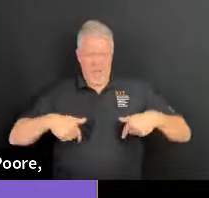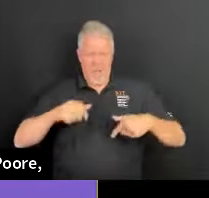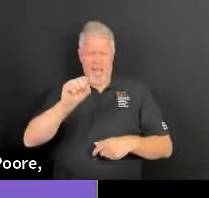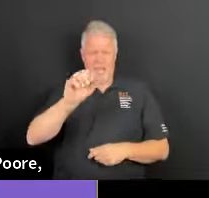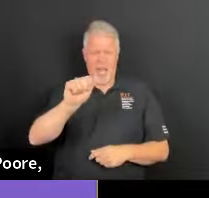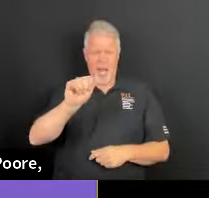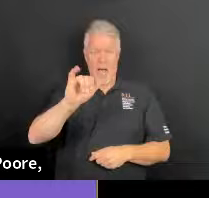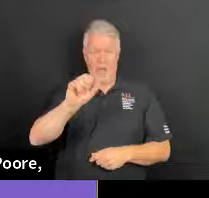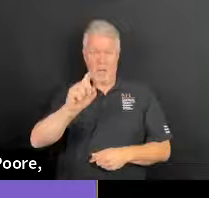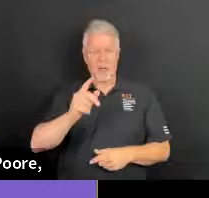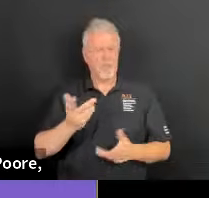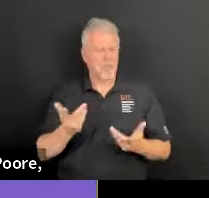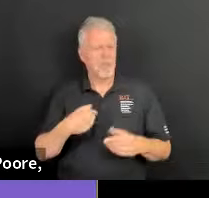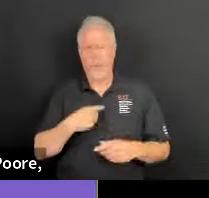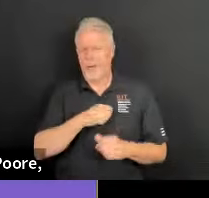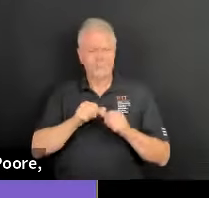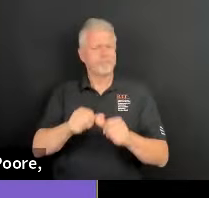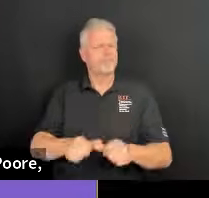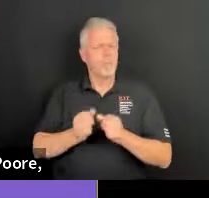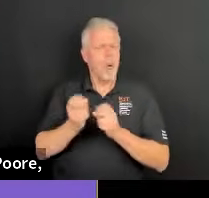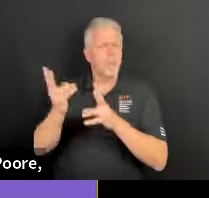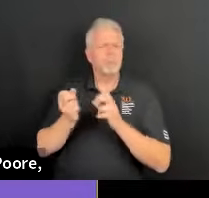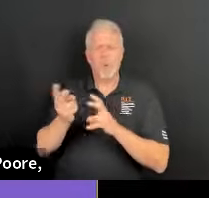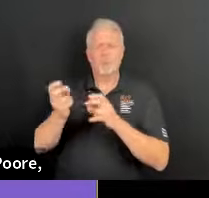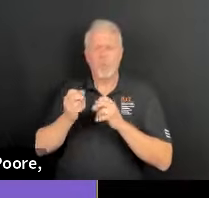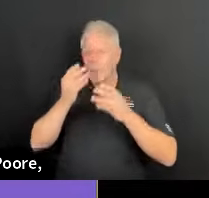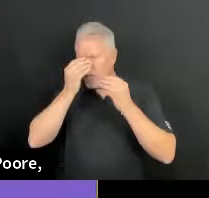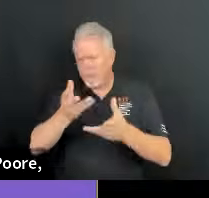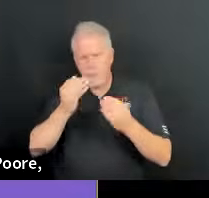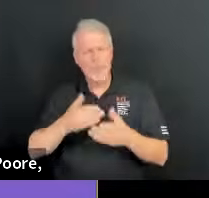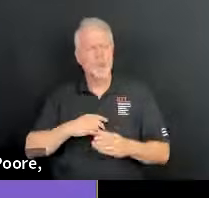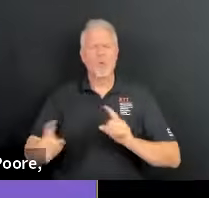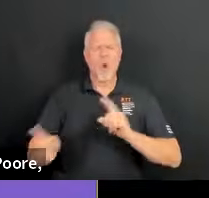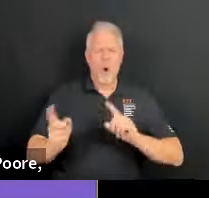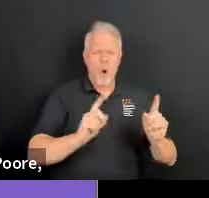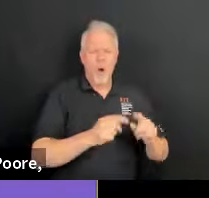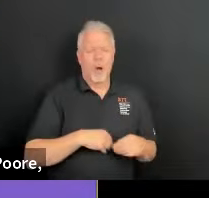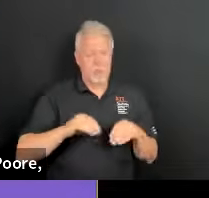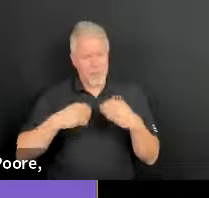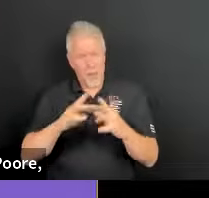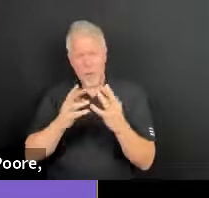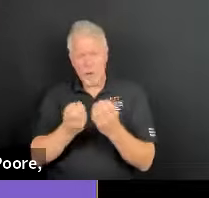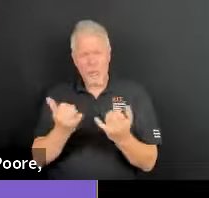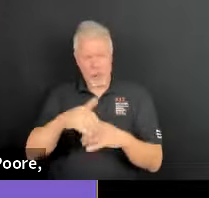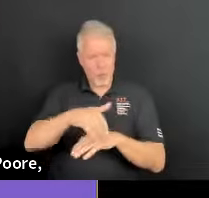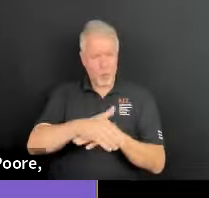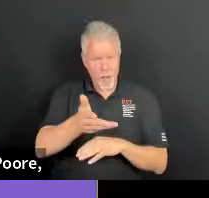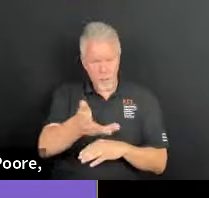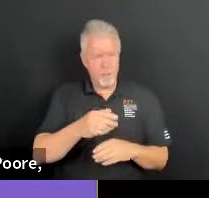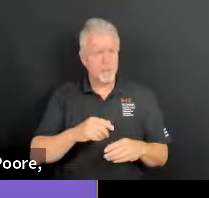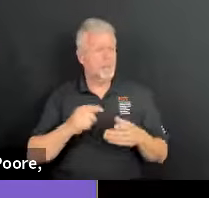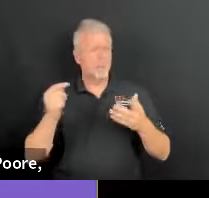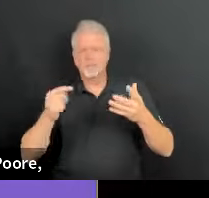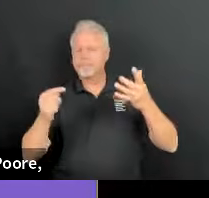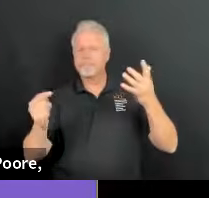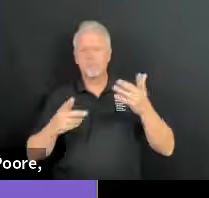we're doing here at SAISD, we are continuing to upload information to our sites. We're continuing